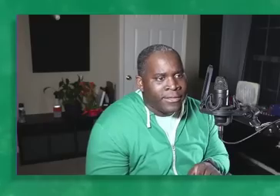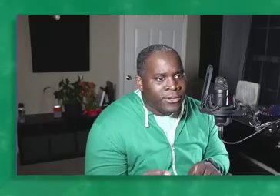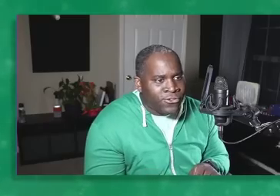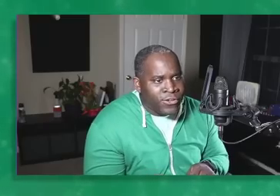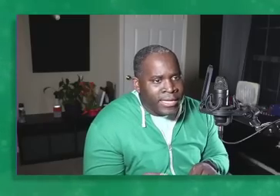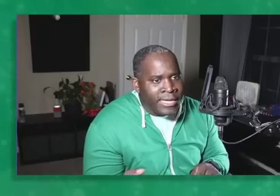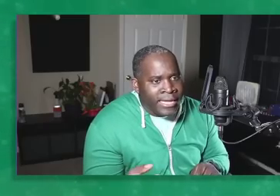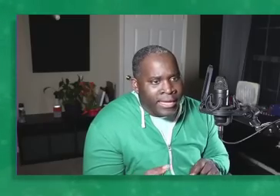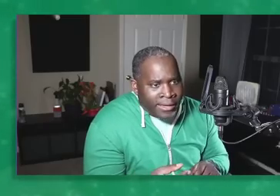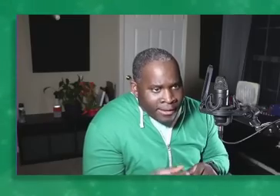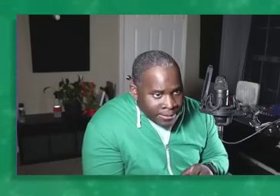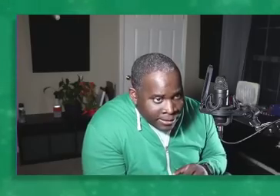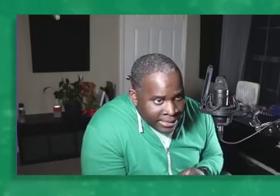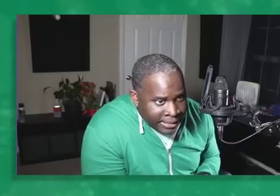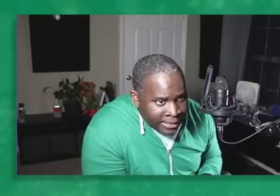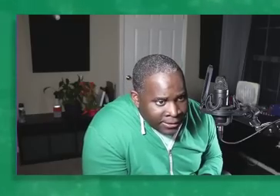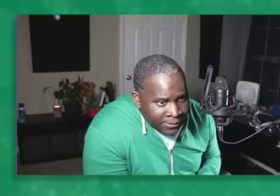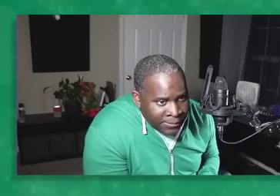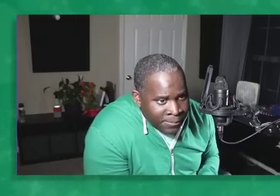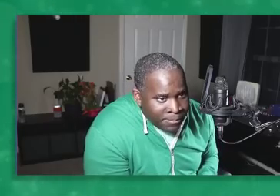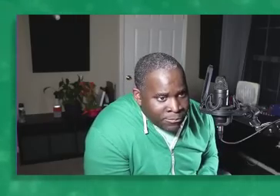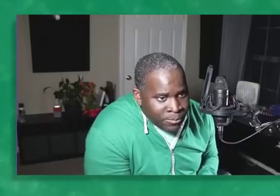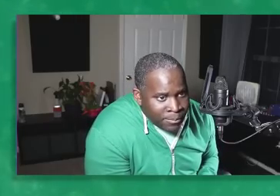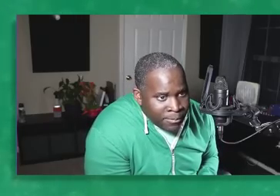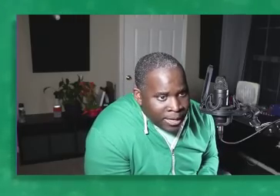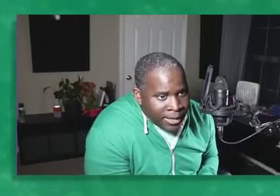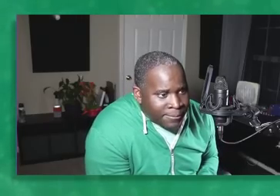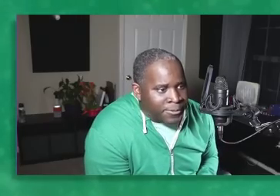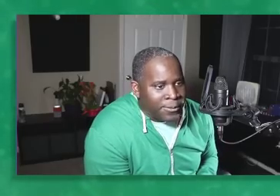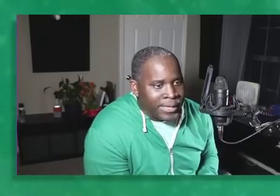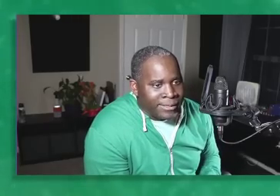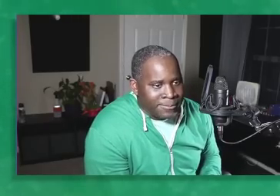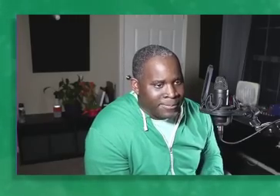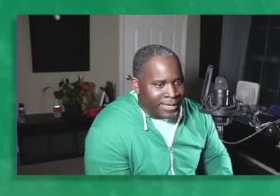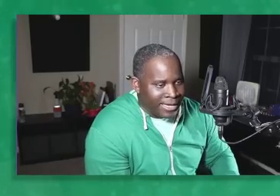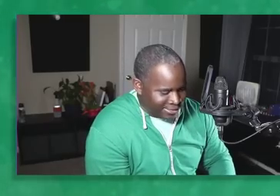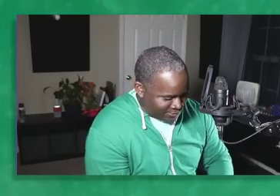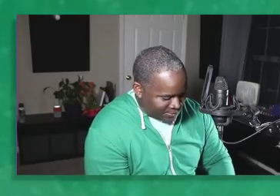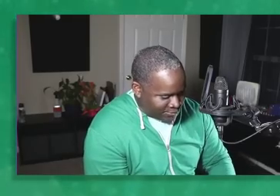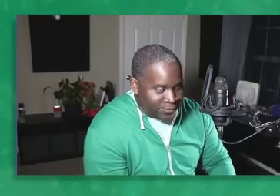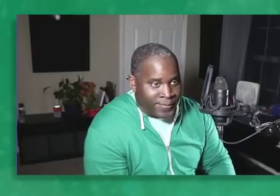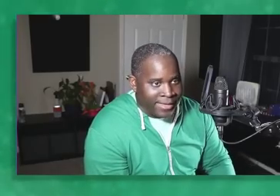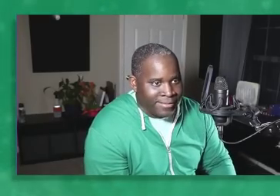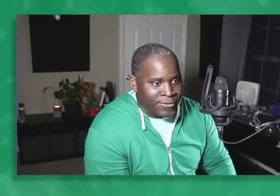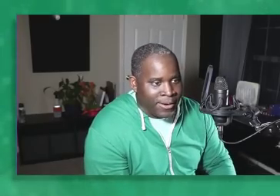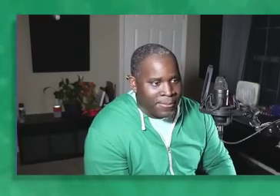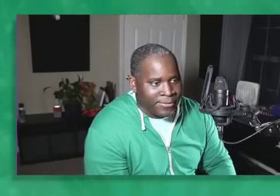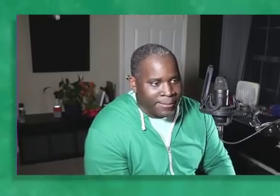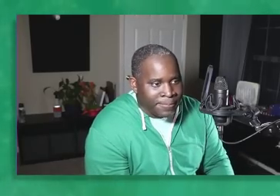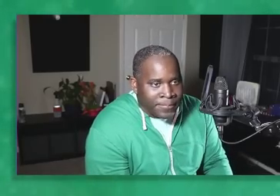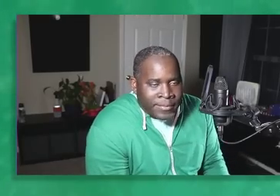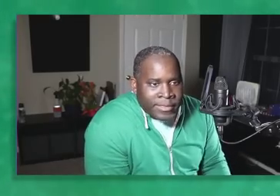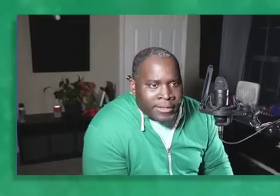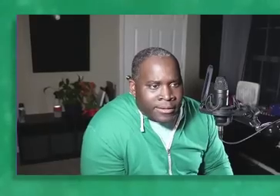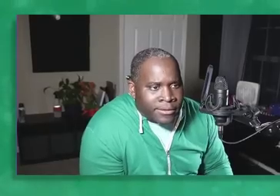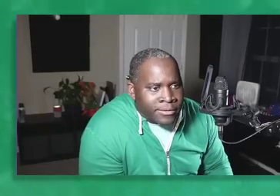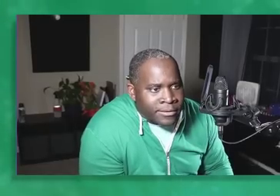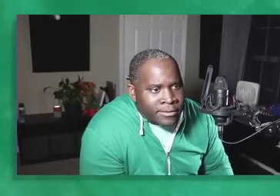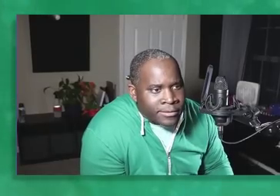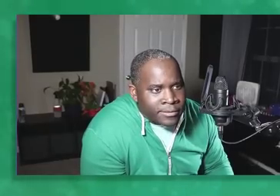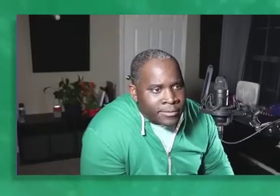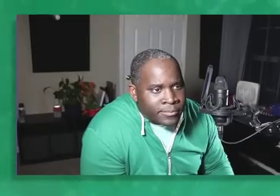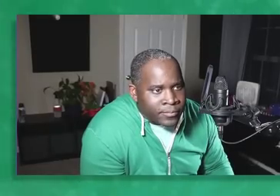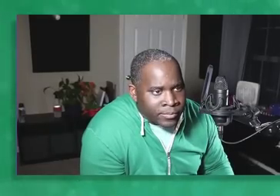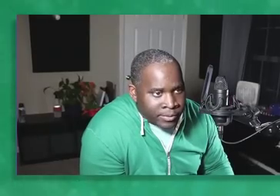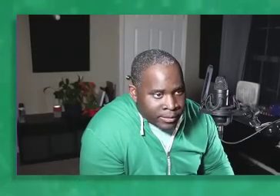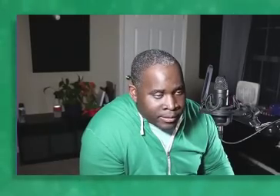Wait, she kill? Wait. Ah, dude, too fast. Let me try it one more time.